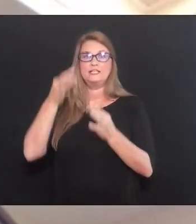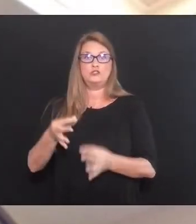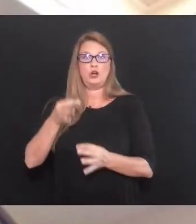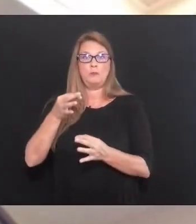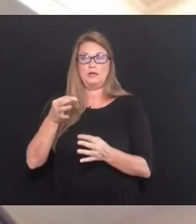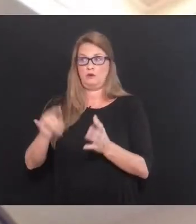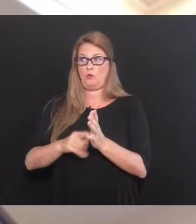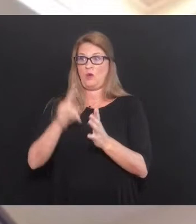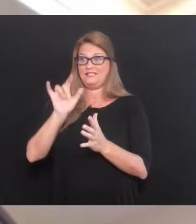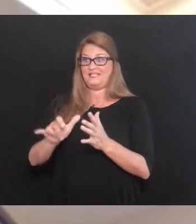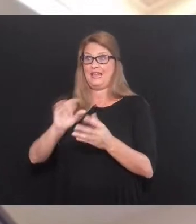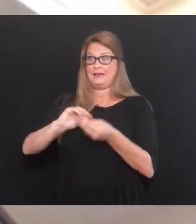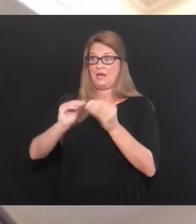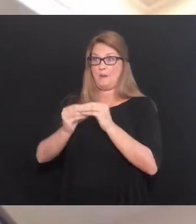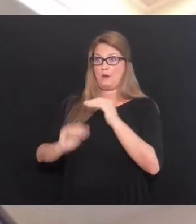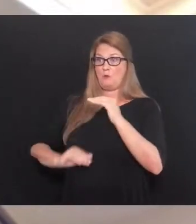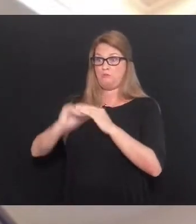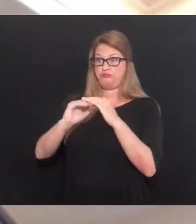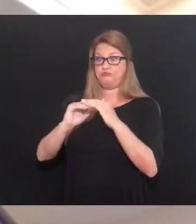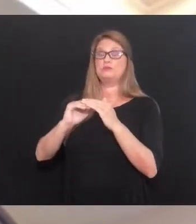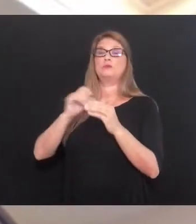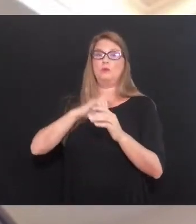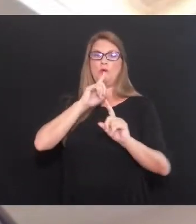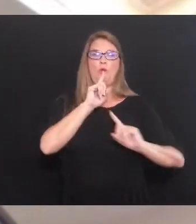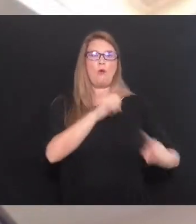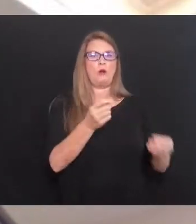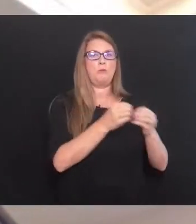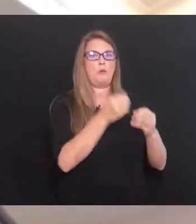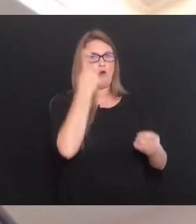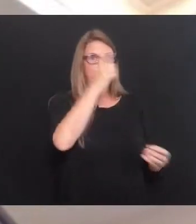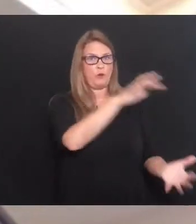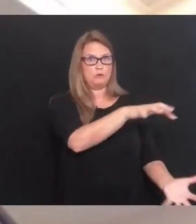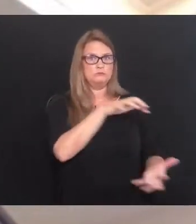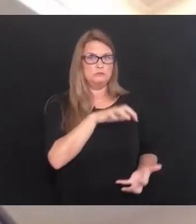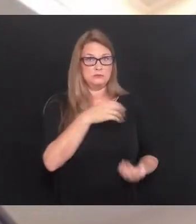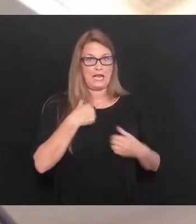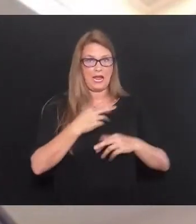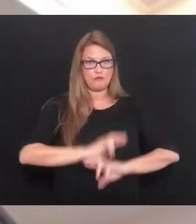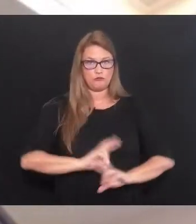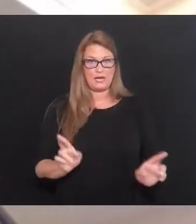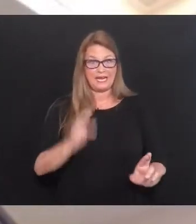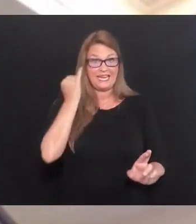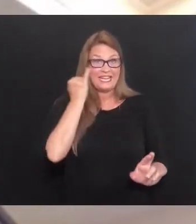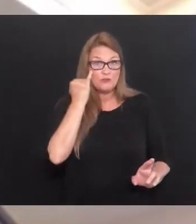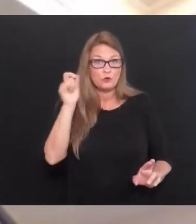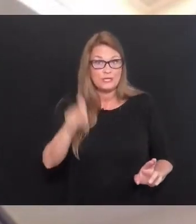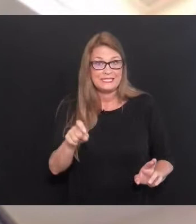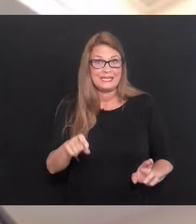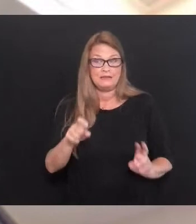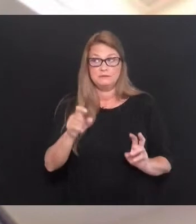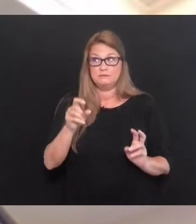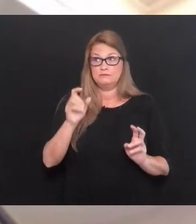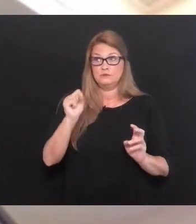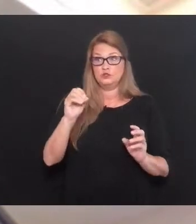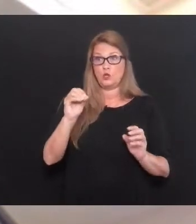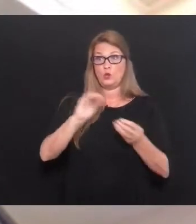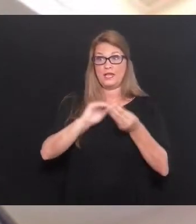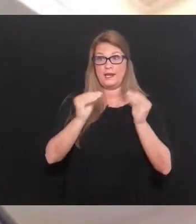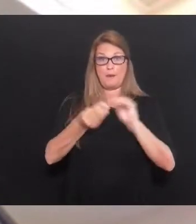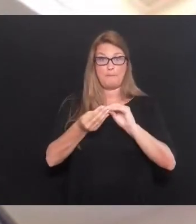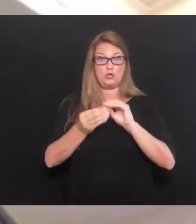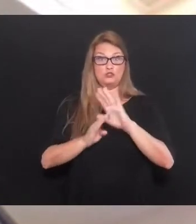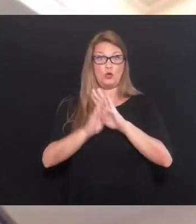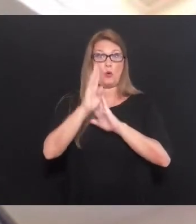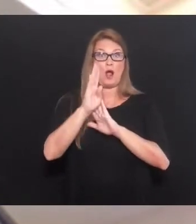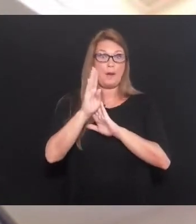additional ventilators from the national stockpile. So we have those available should we continue to see the numbers